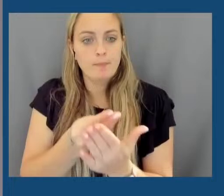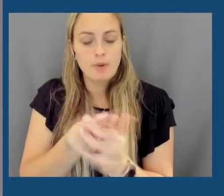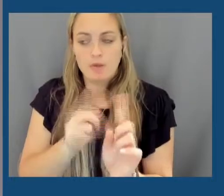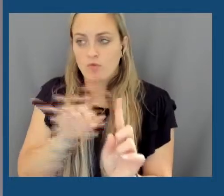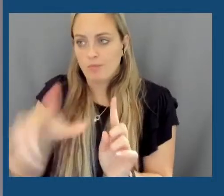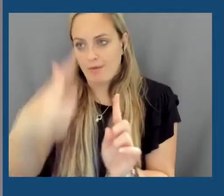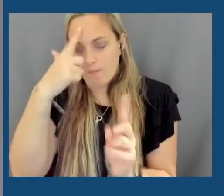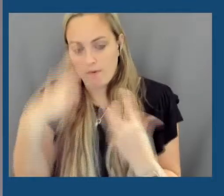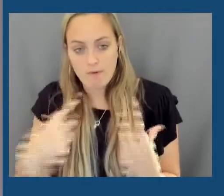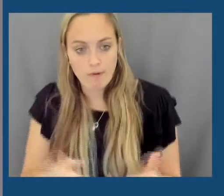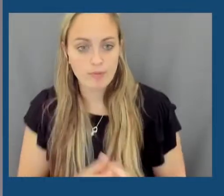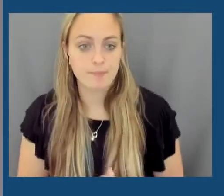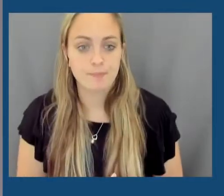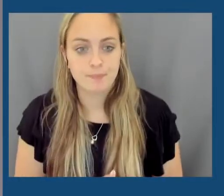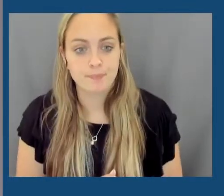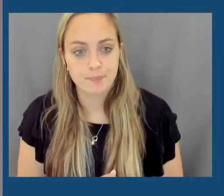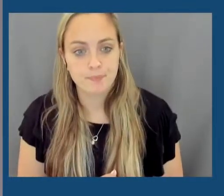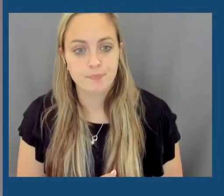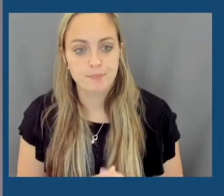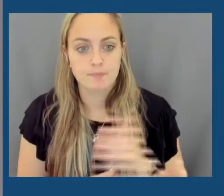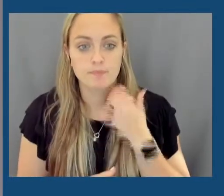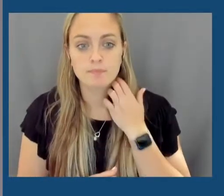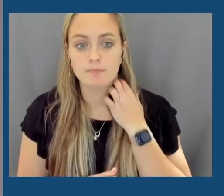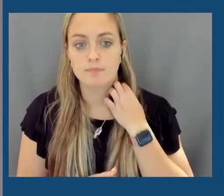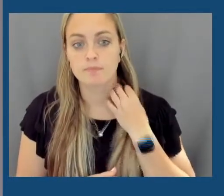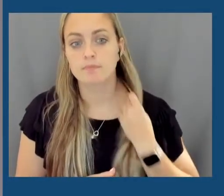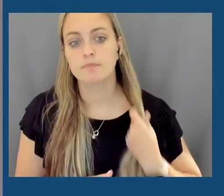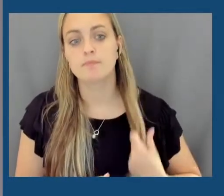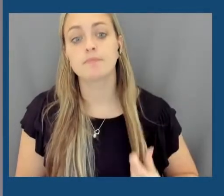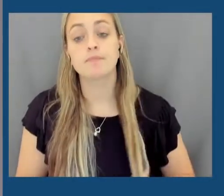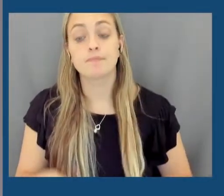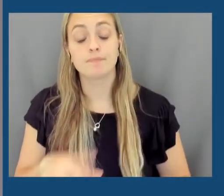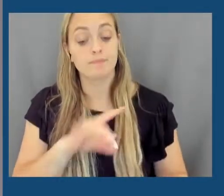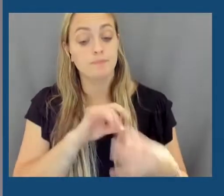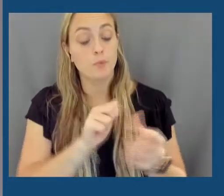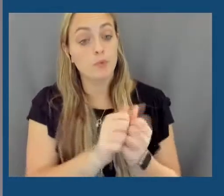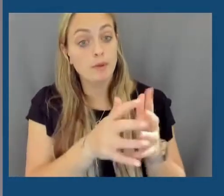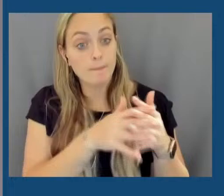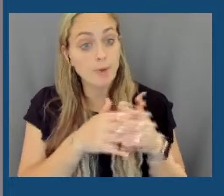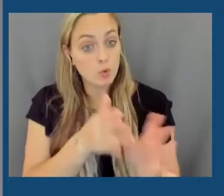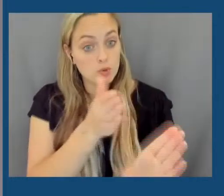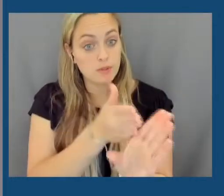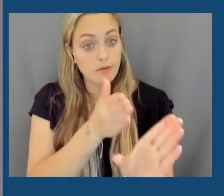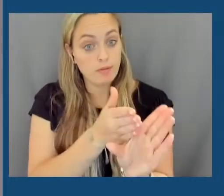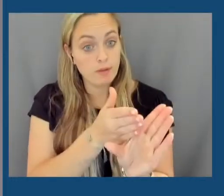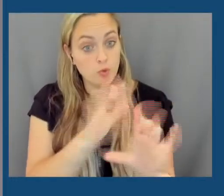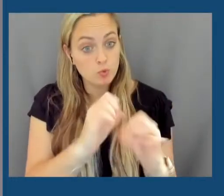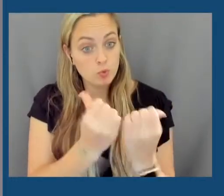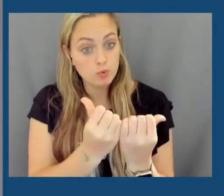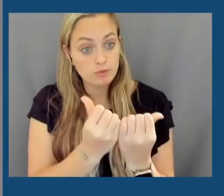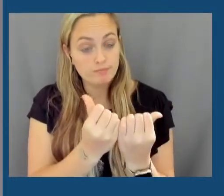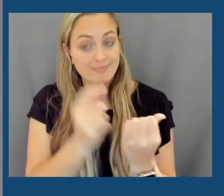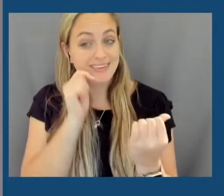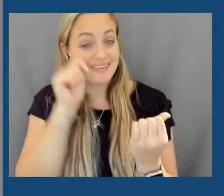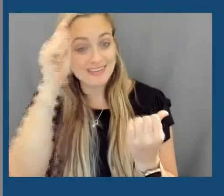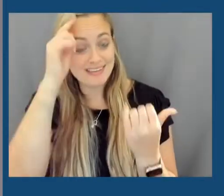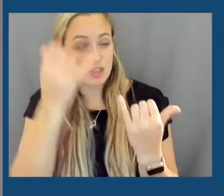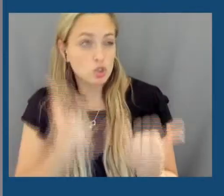health. And according to the American Psychological Association, teenagers are now spending,